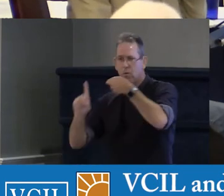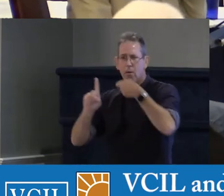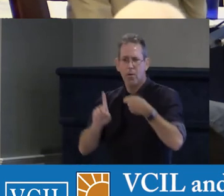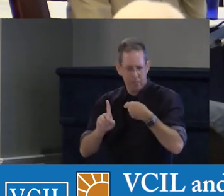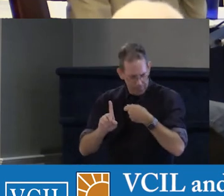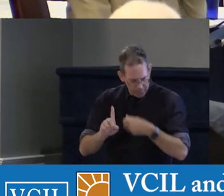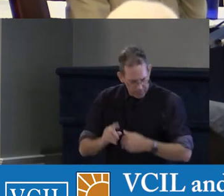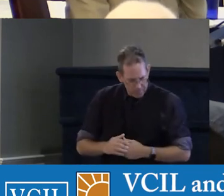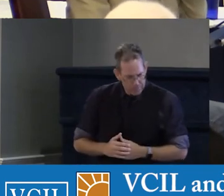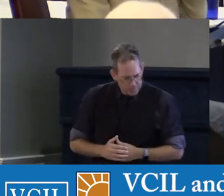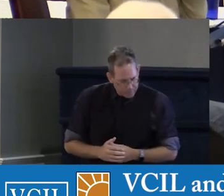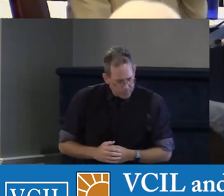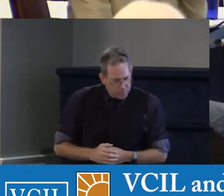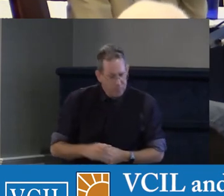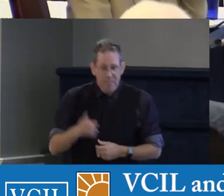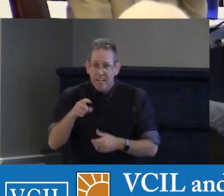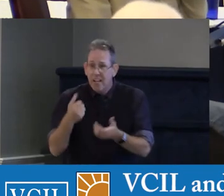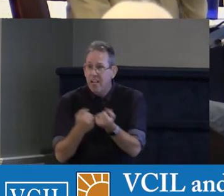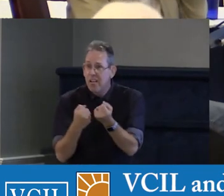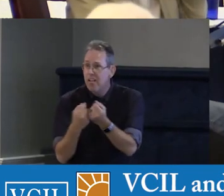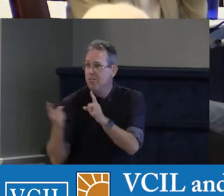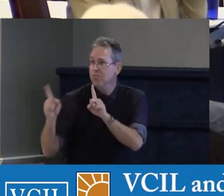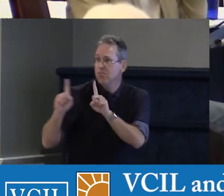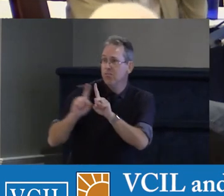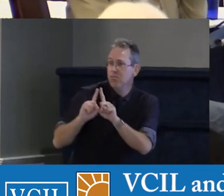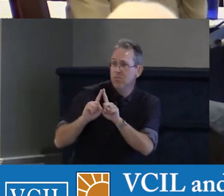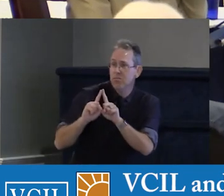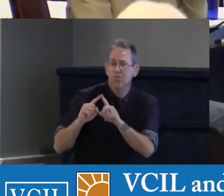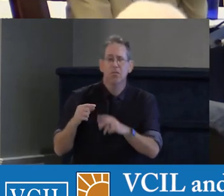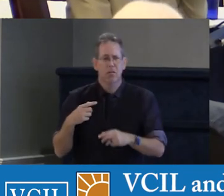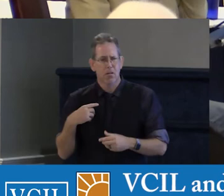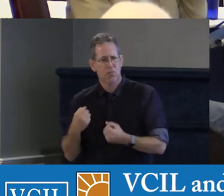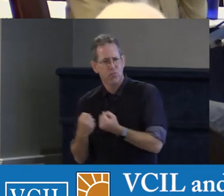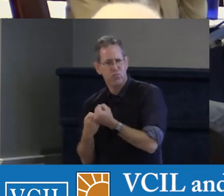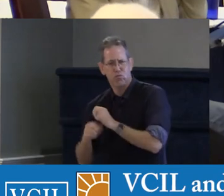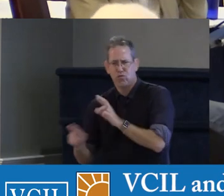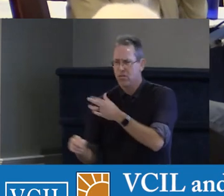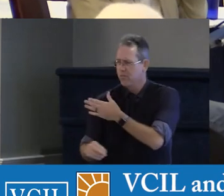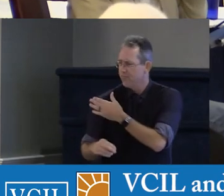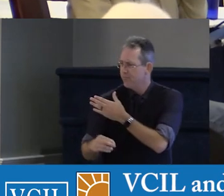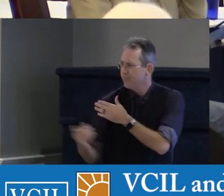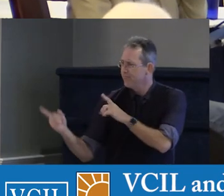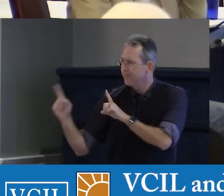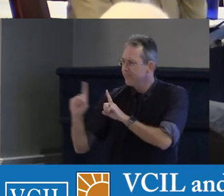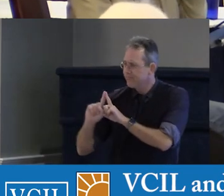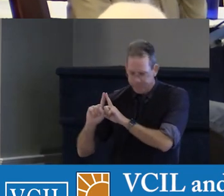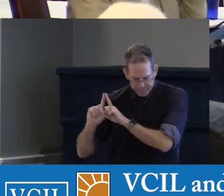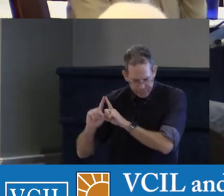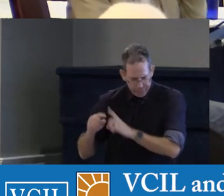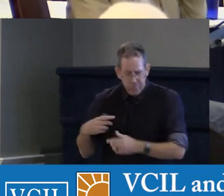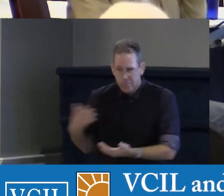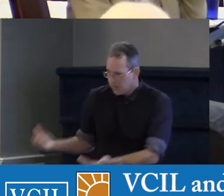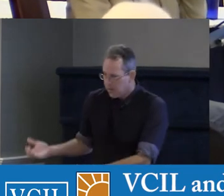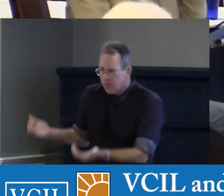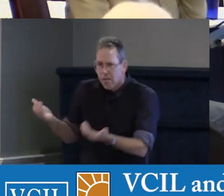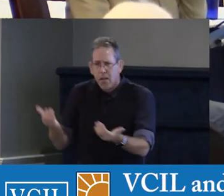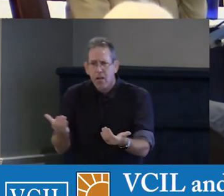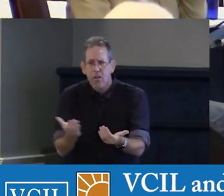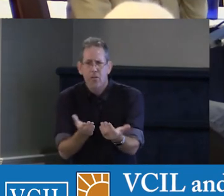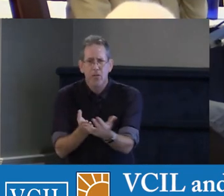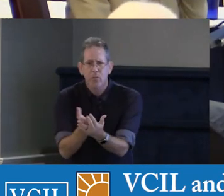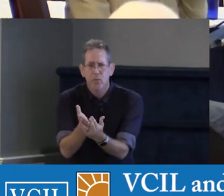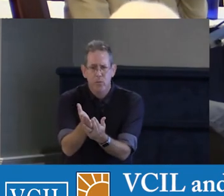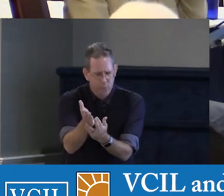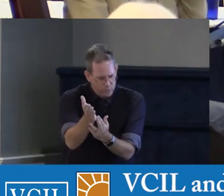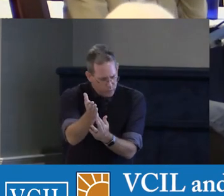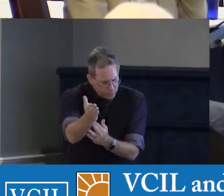reach out for you. If you need someone to lean on, baby, I can be strong and I will carry you through.